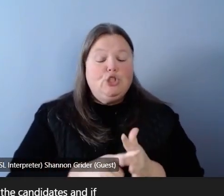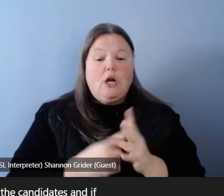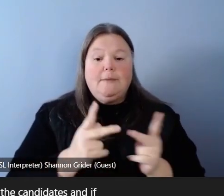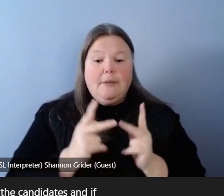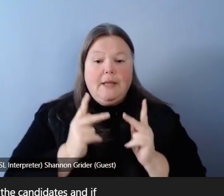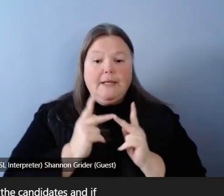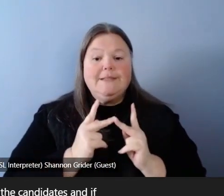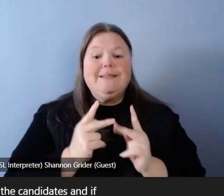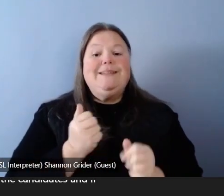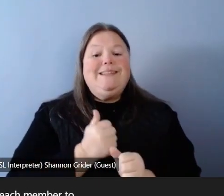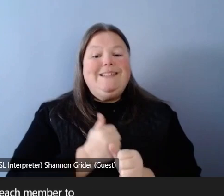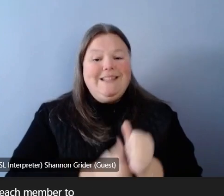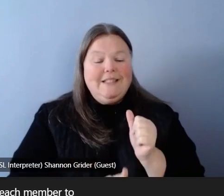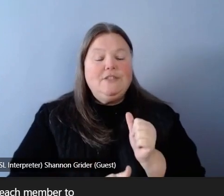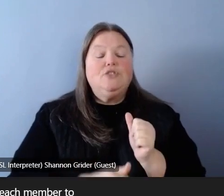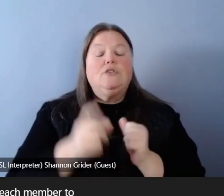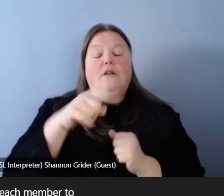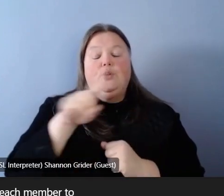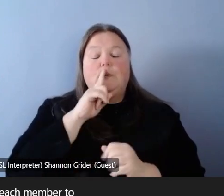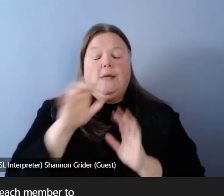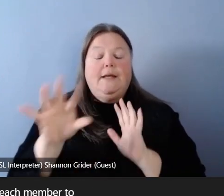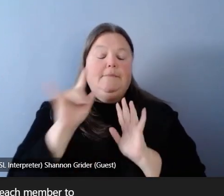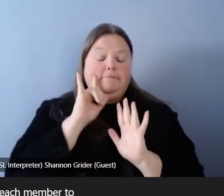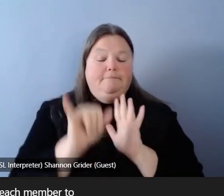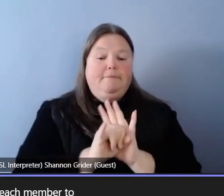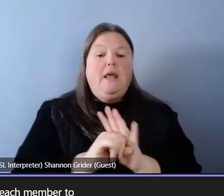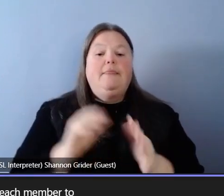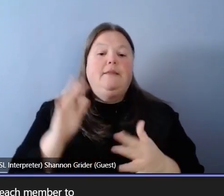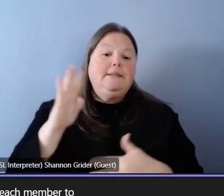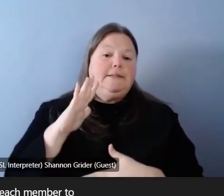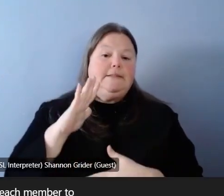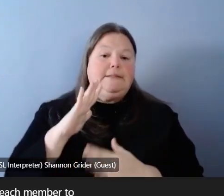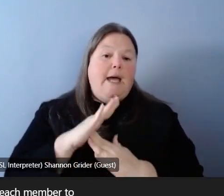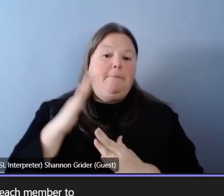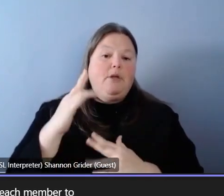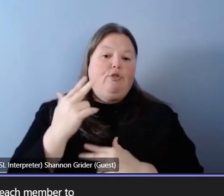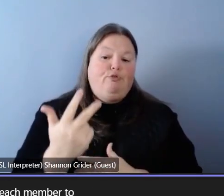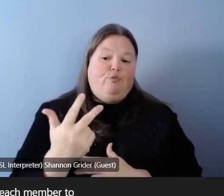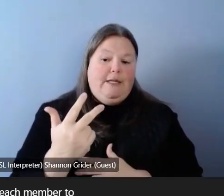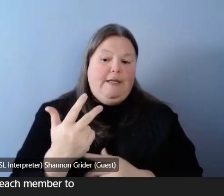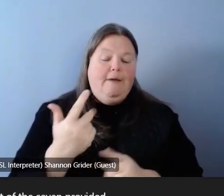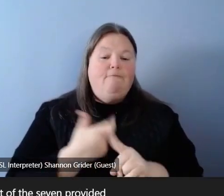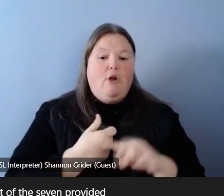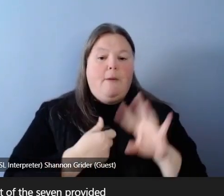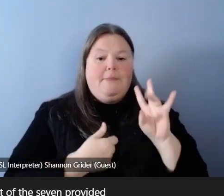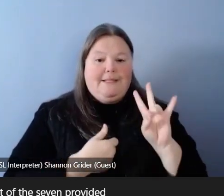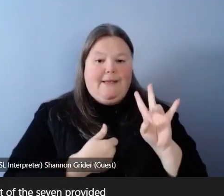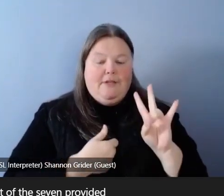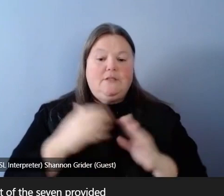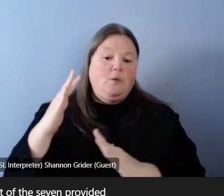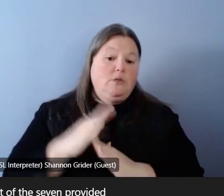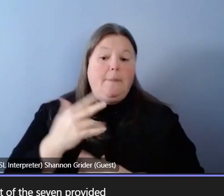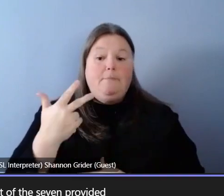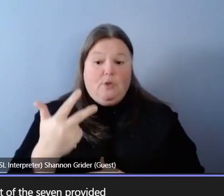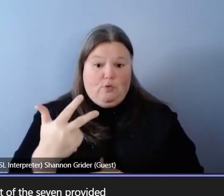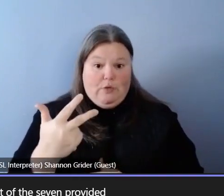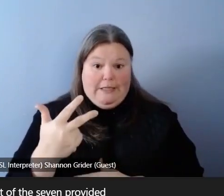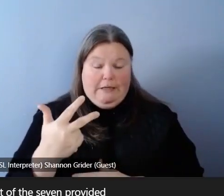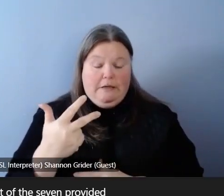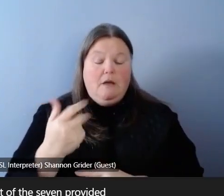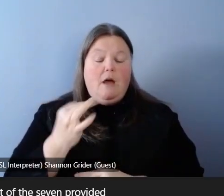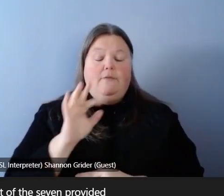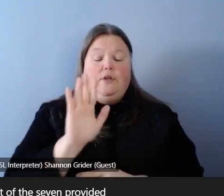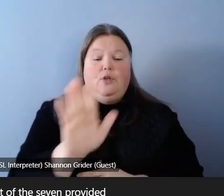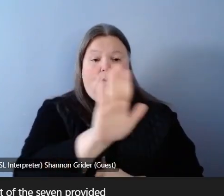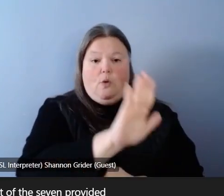to identify their top 3 candidates out of the 7 provided for consideration and discussion. And